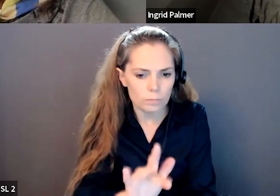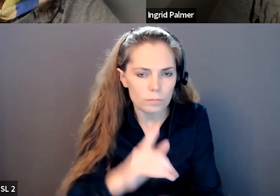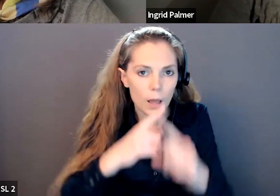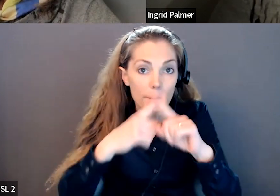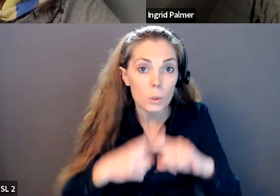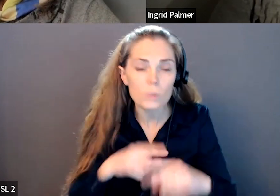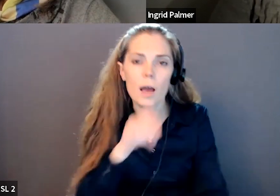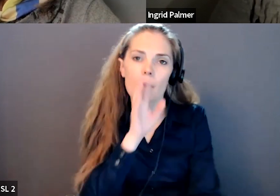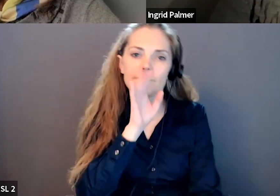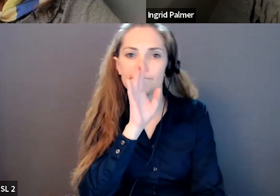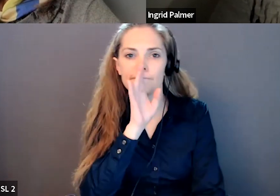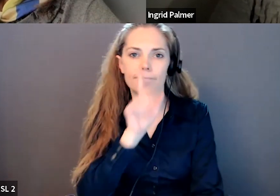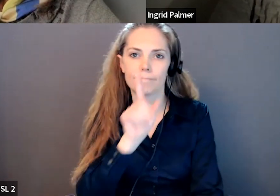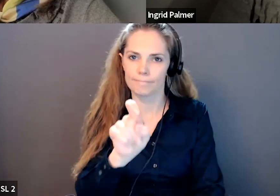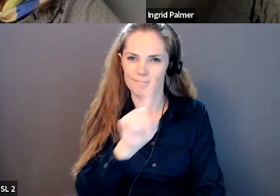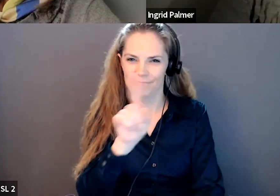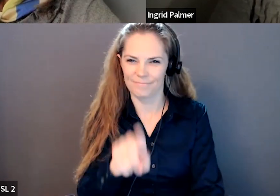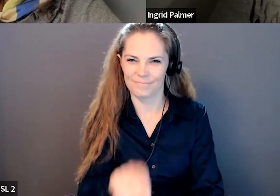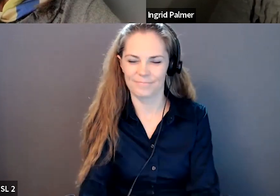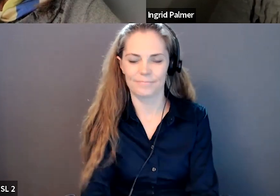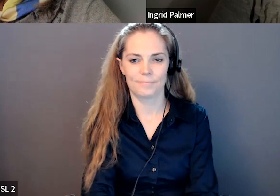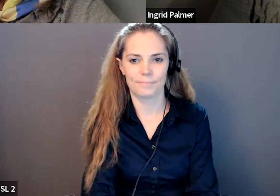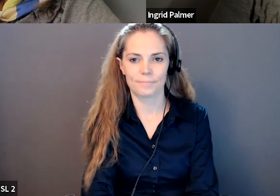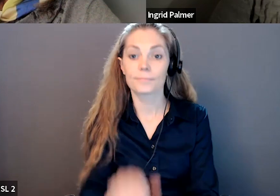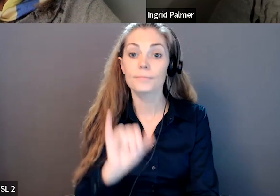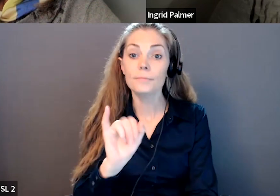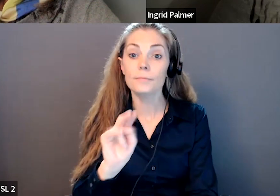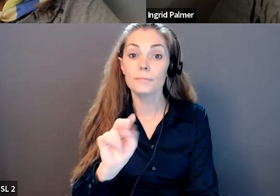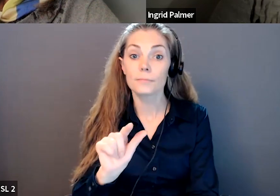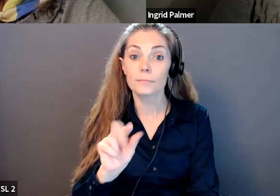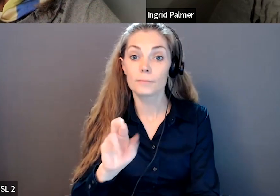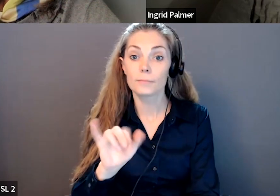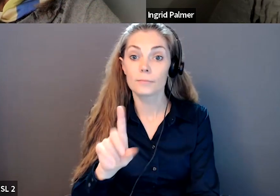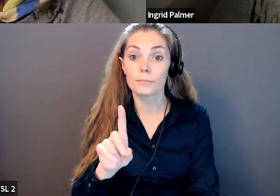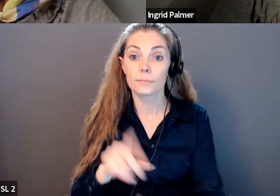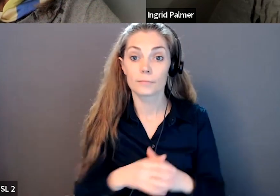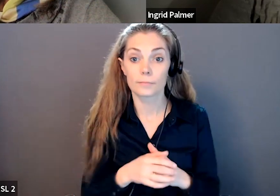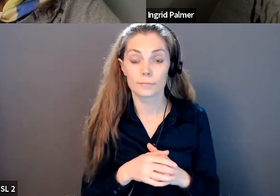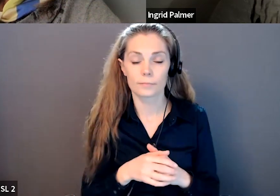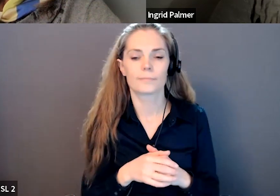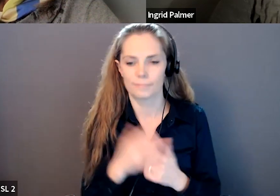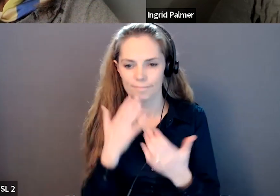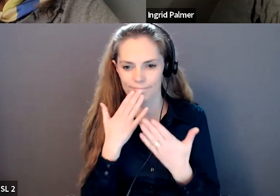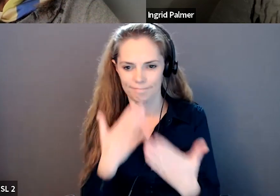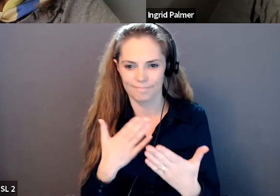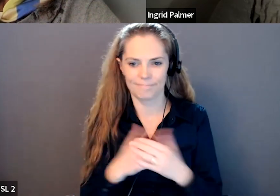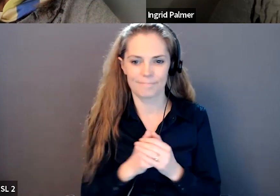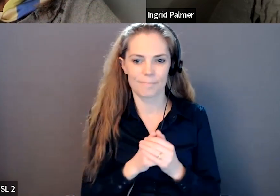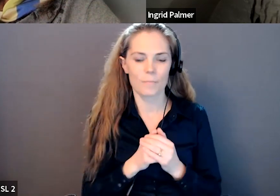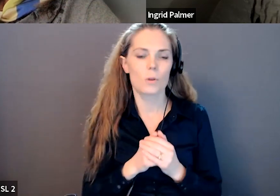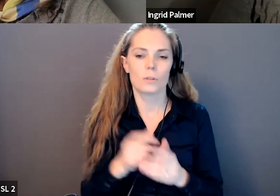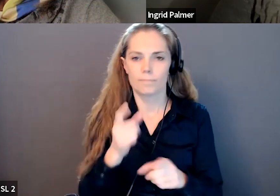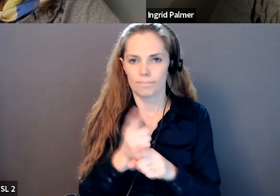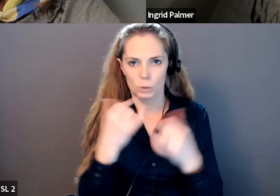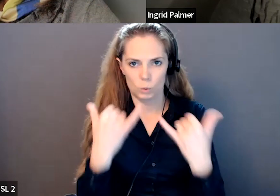over the networking features of the conference. Today, there will be, as you heard, 4 40-minute networking sessions to